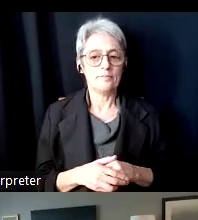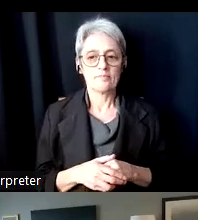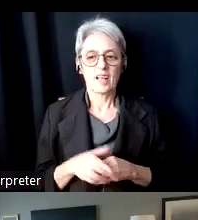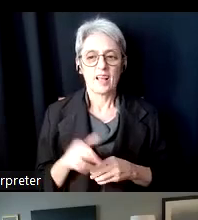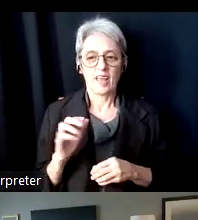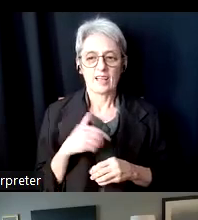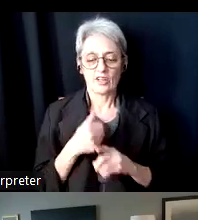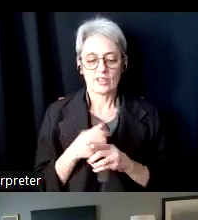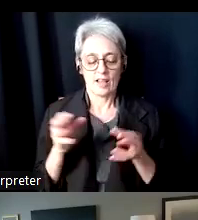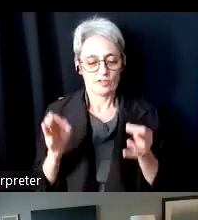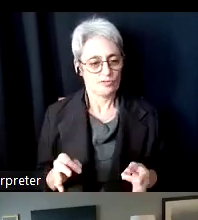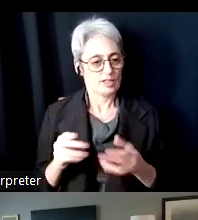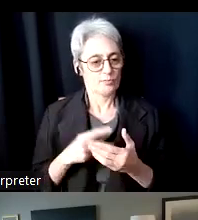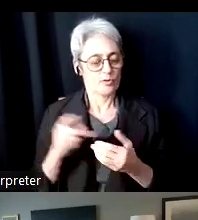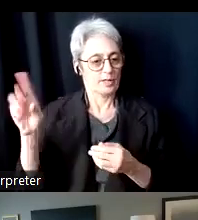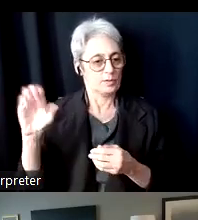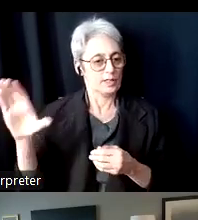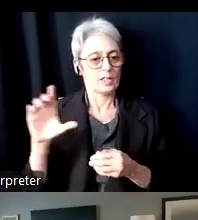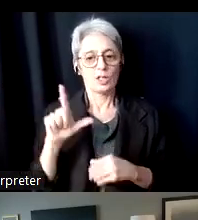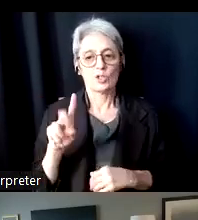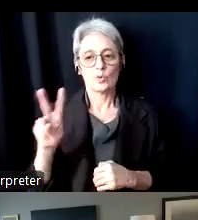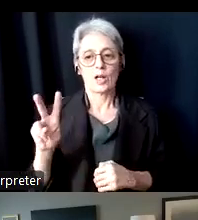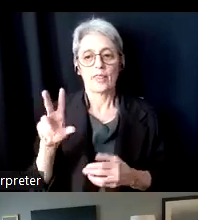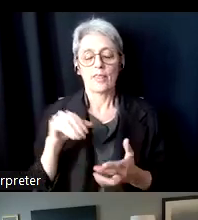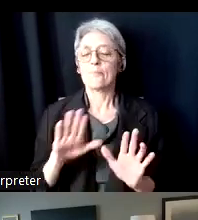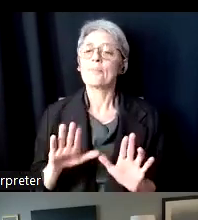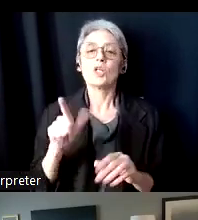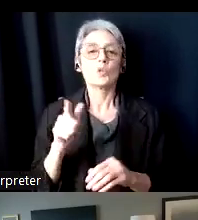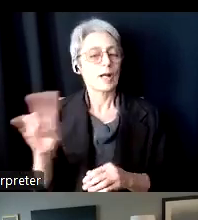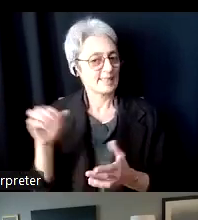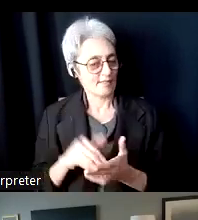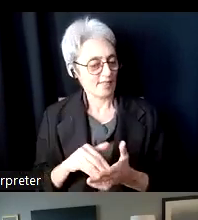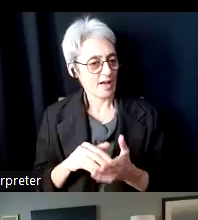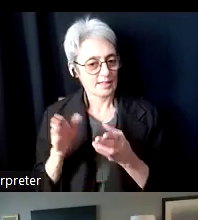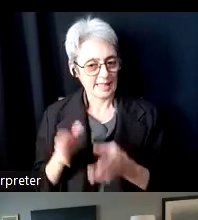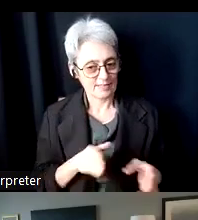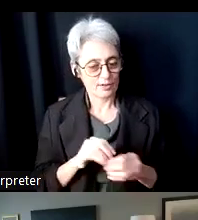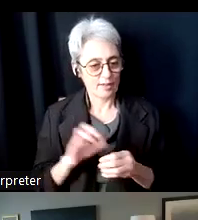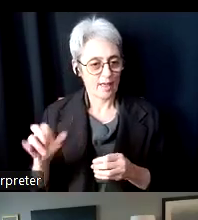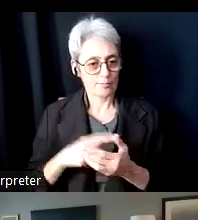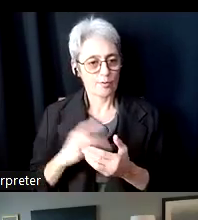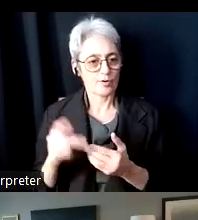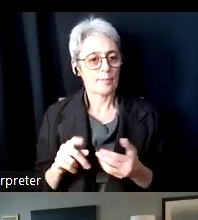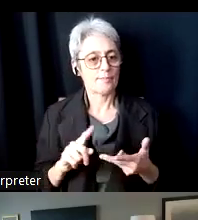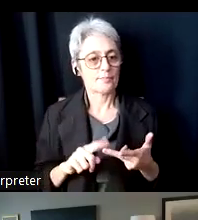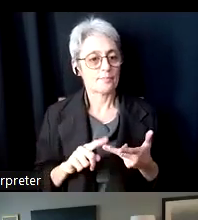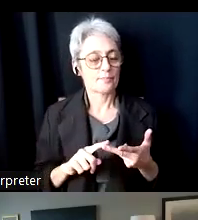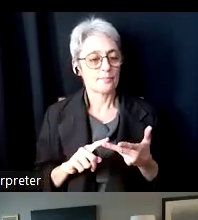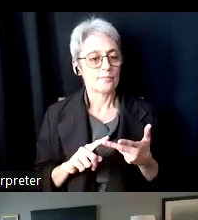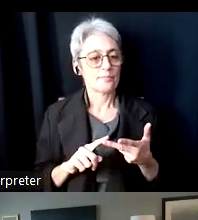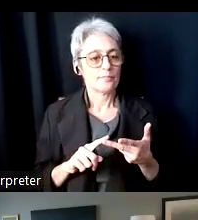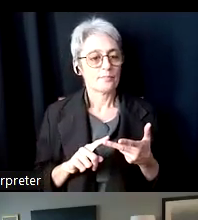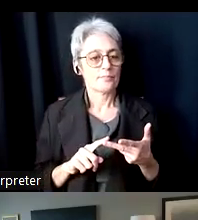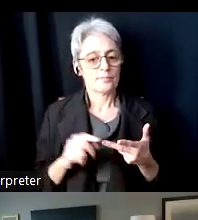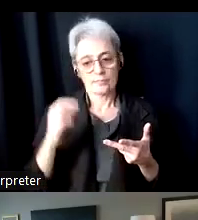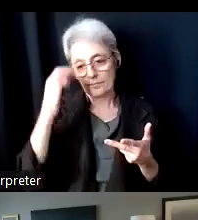almost 27,000 individuals in this program. And the third program, waiver program in